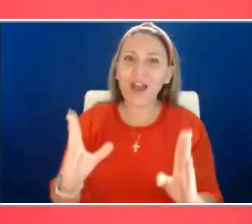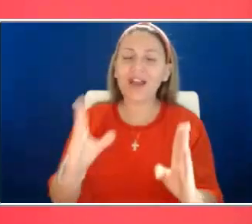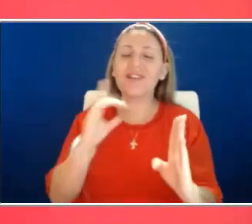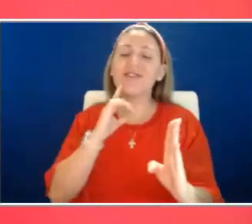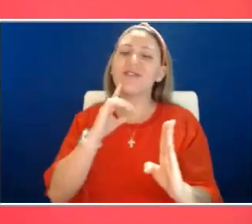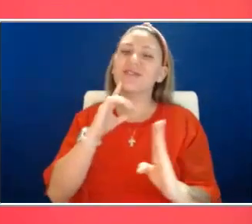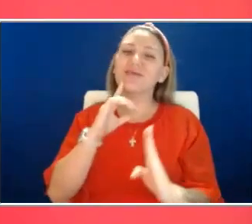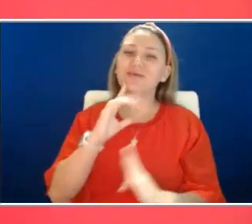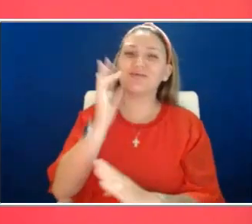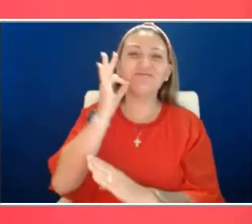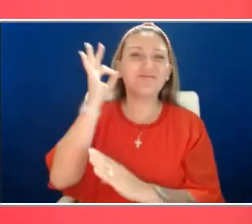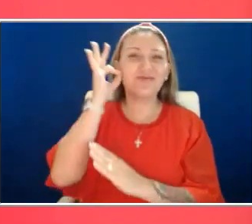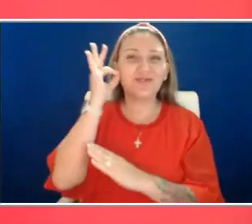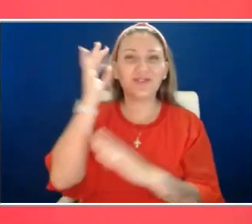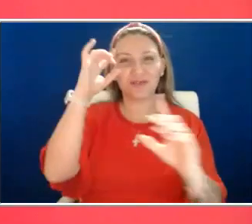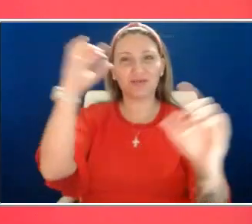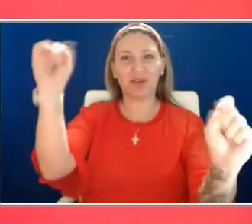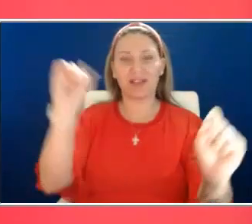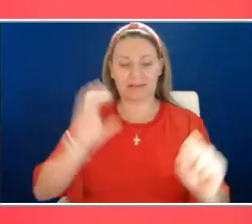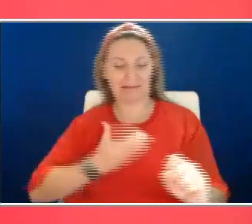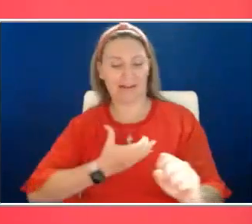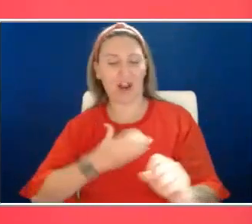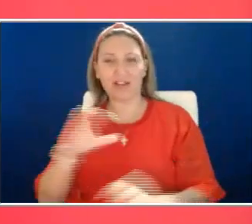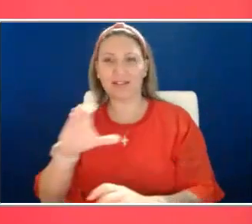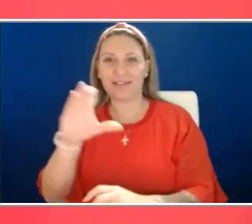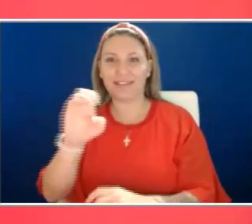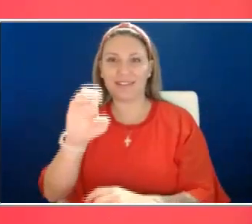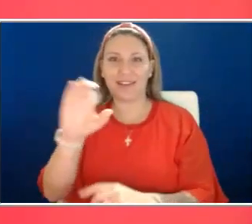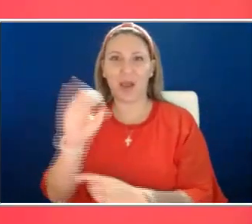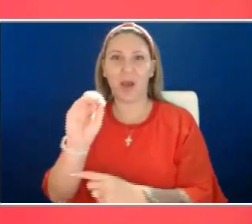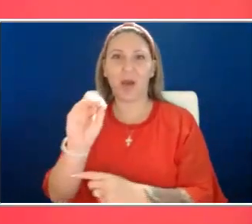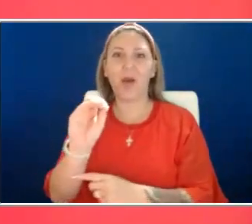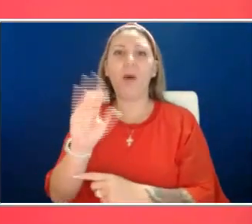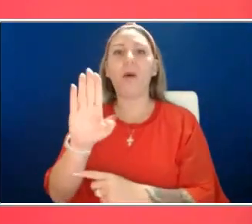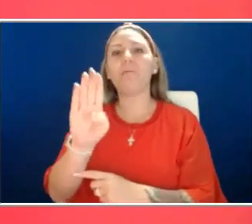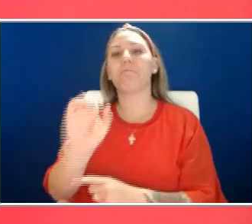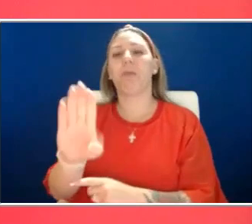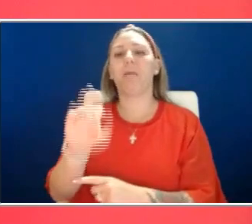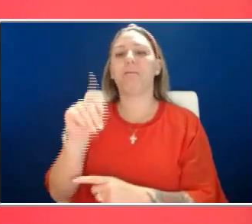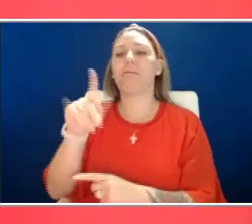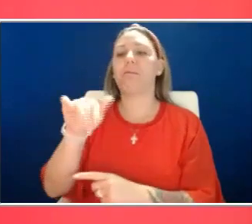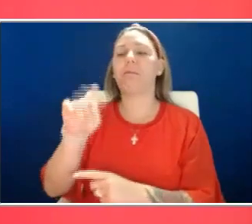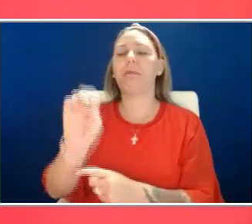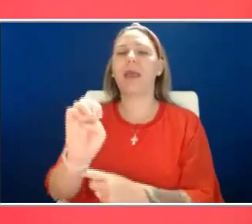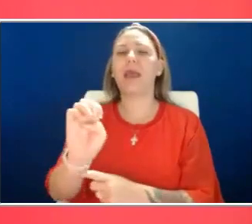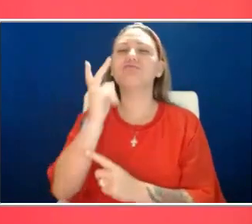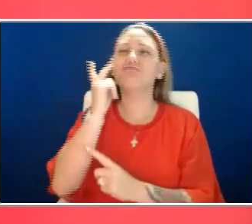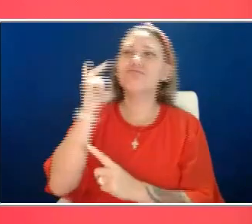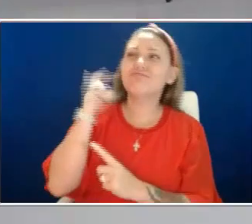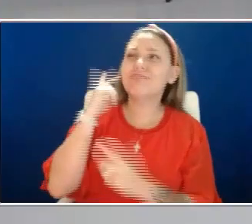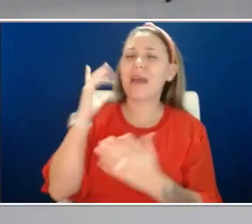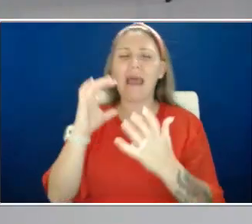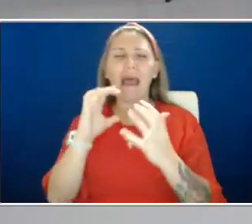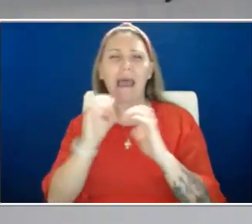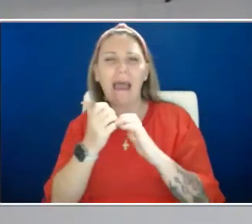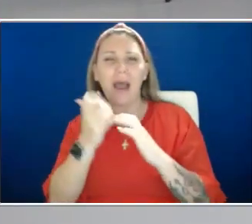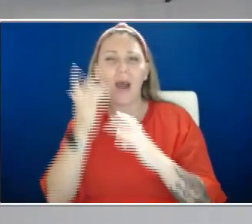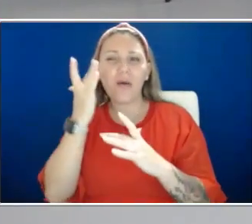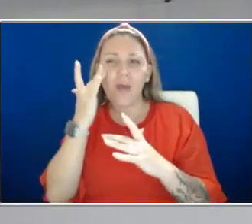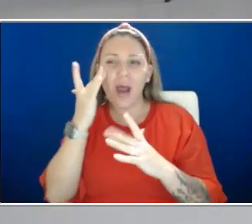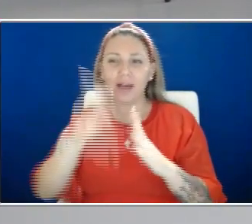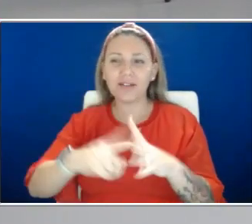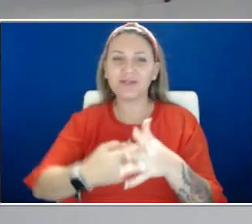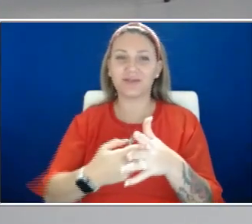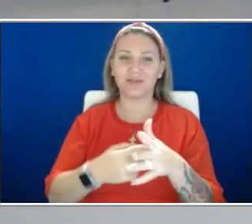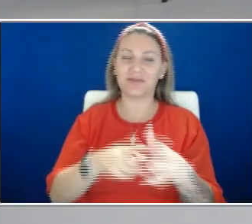and our CEO and President Bob Page reminisce and talk about why and how it all began. Plus, we'll take